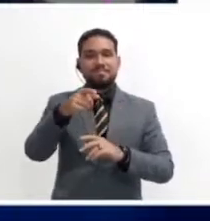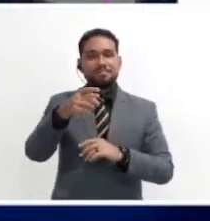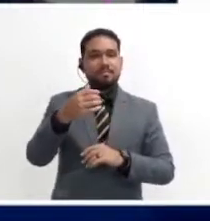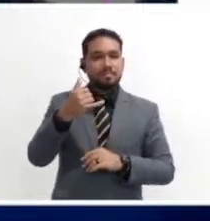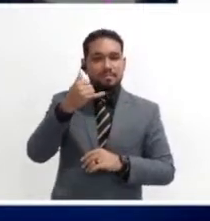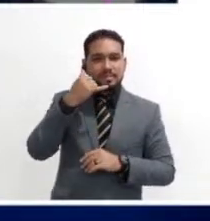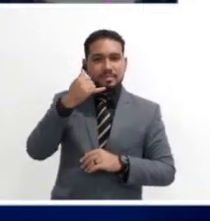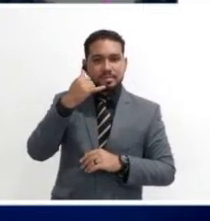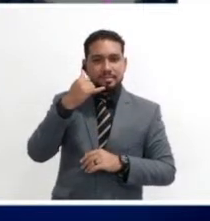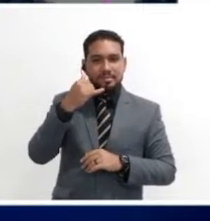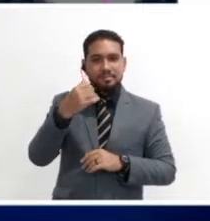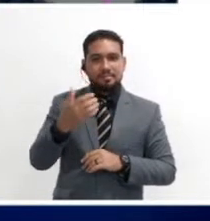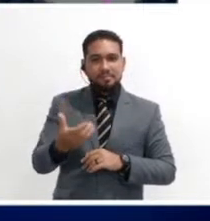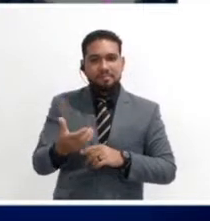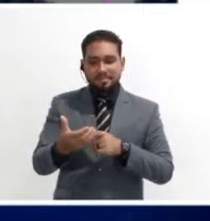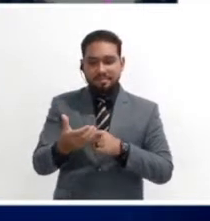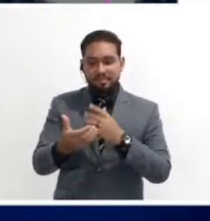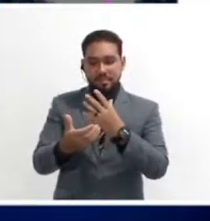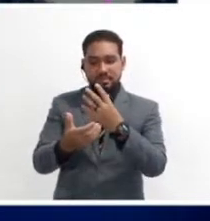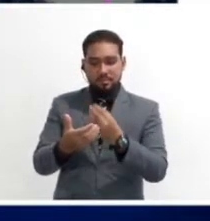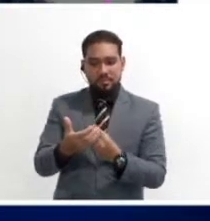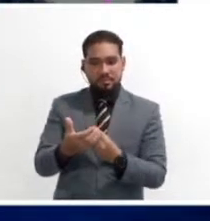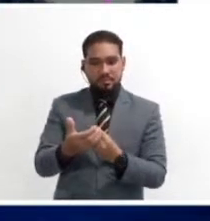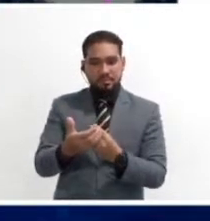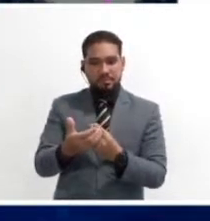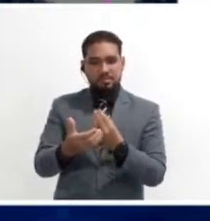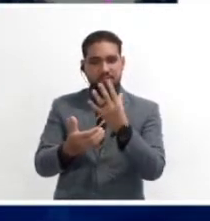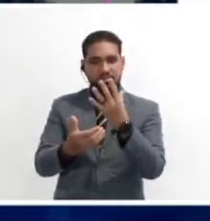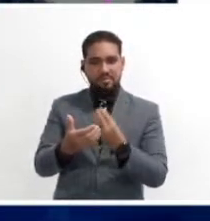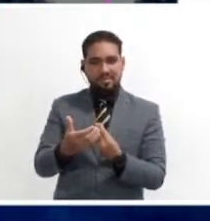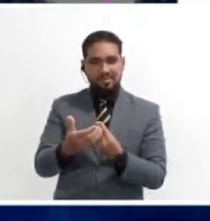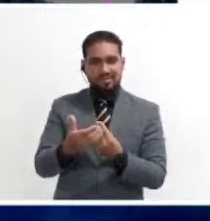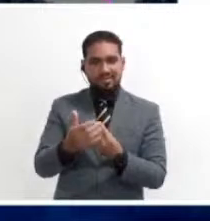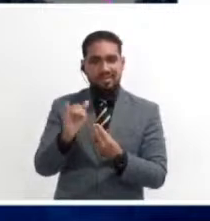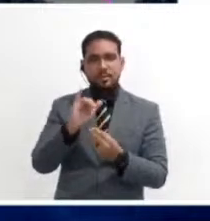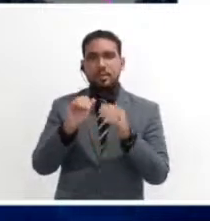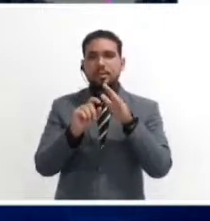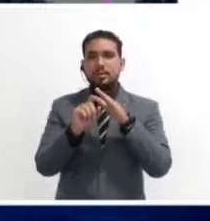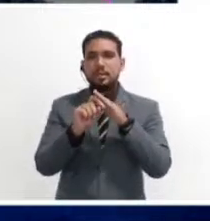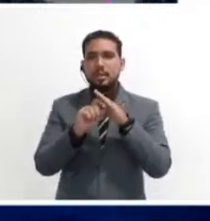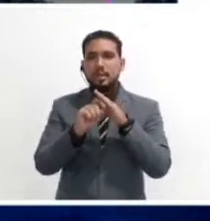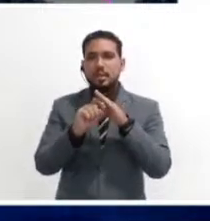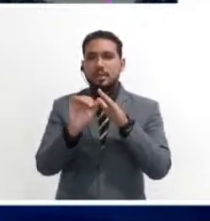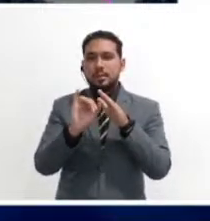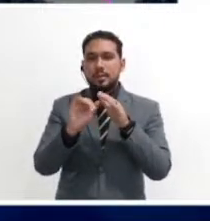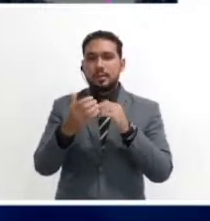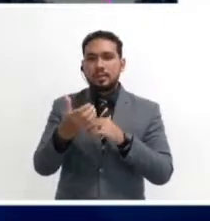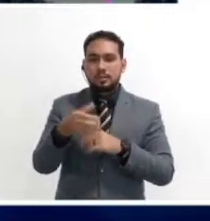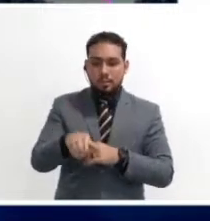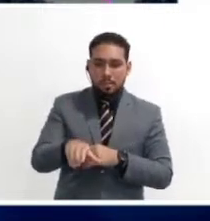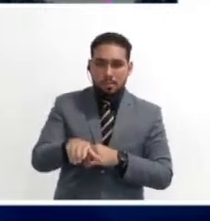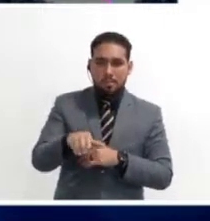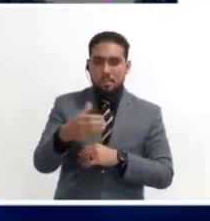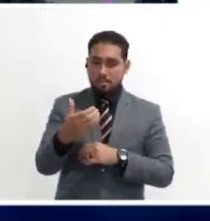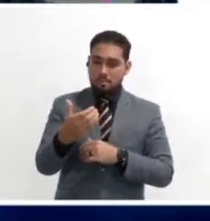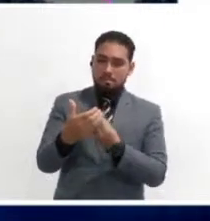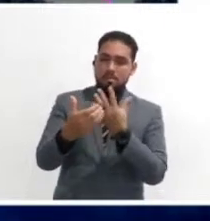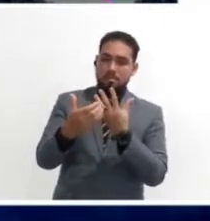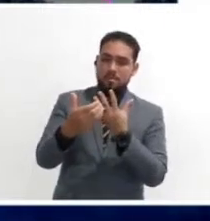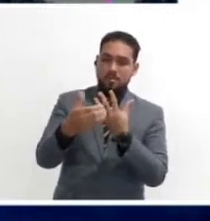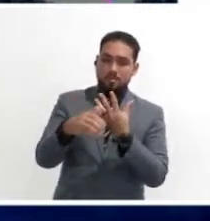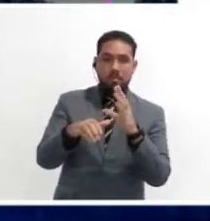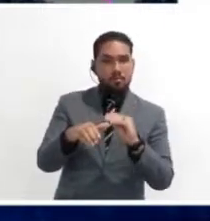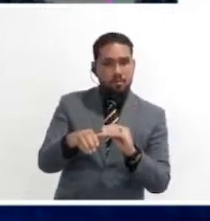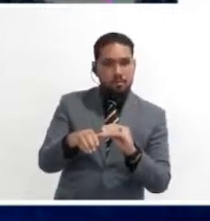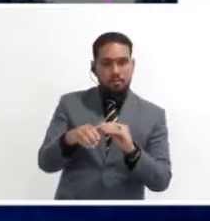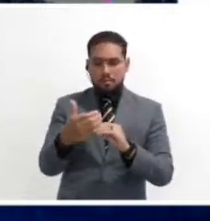that motion and allow the system to react to it. And so in here, you see a number